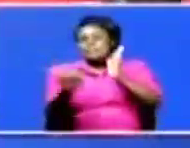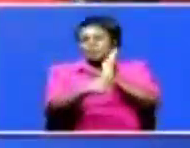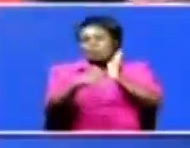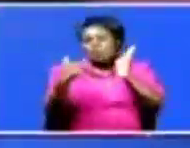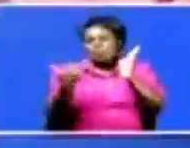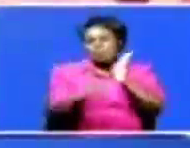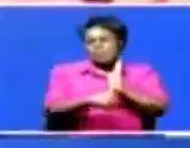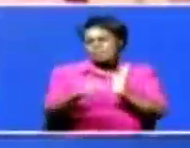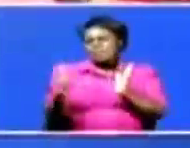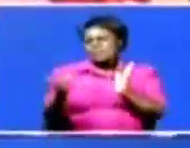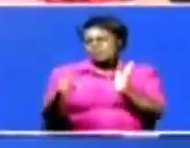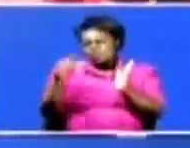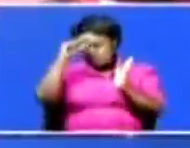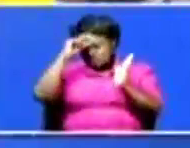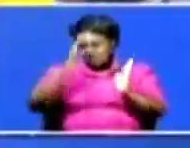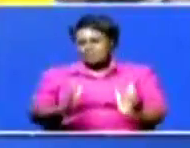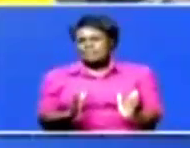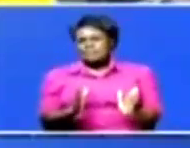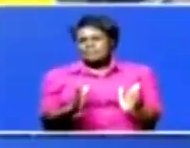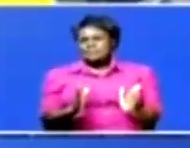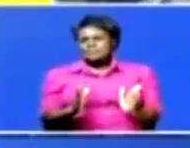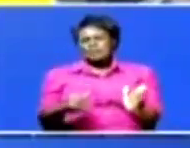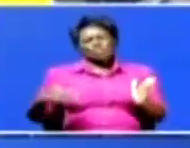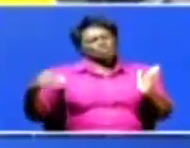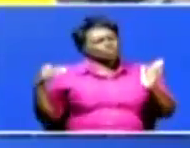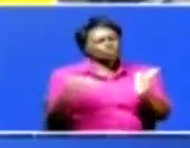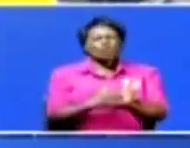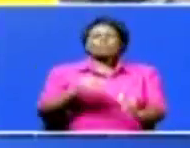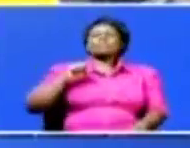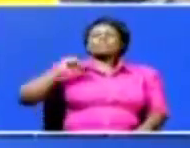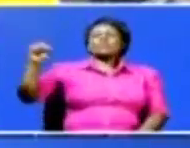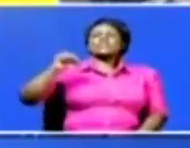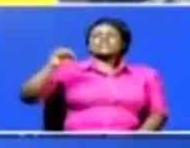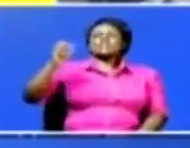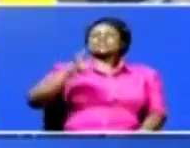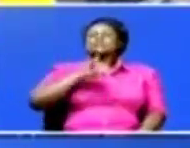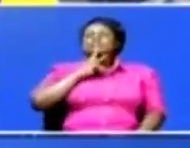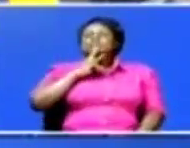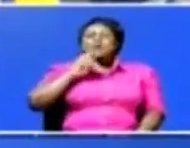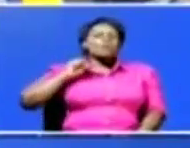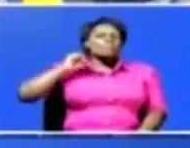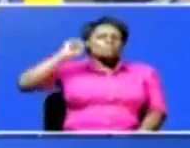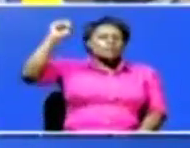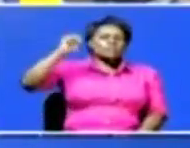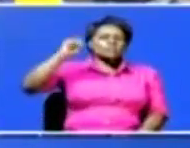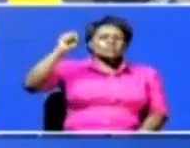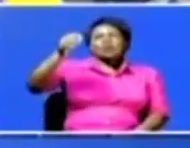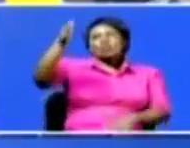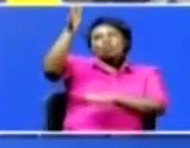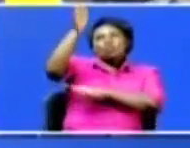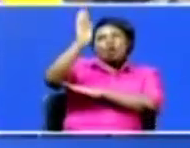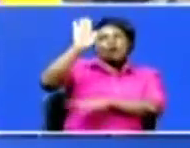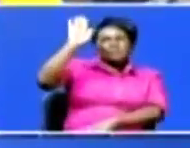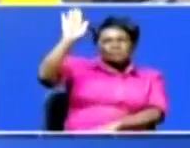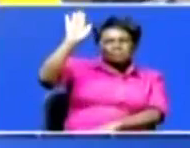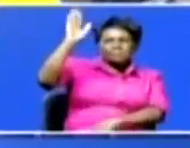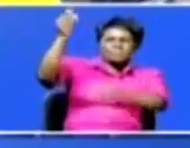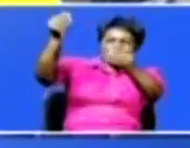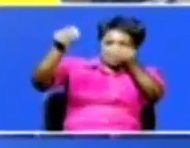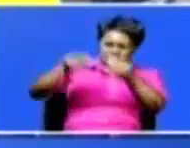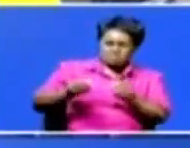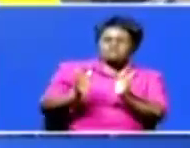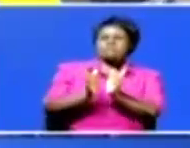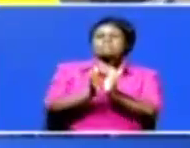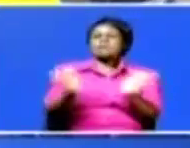with his Nairobi counterpart. Tuache siasa ya maji. Maji ni kipeo cha Mwenyezi Mungu kwa